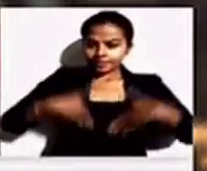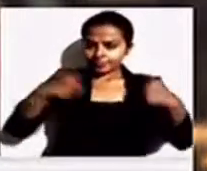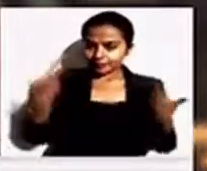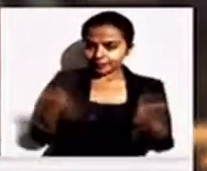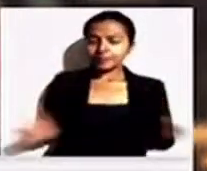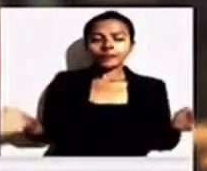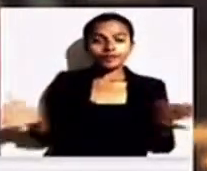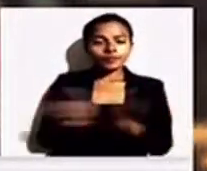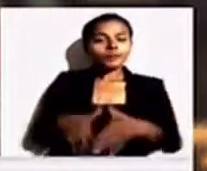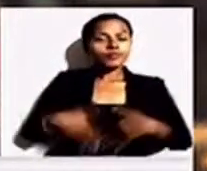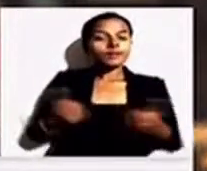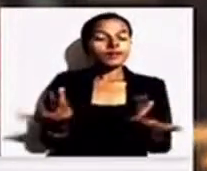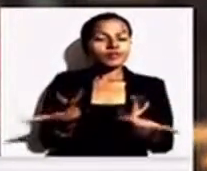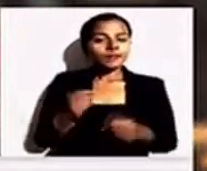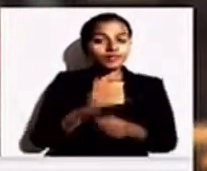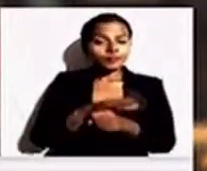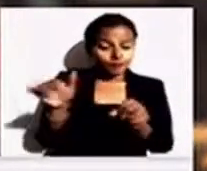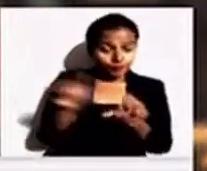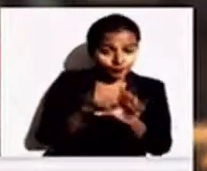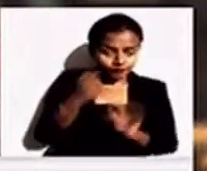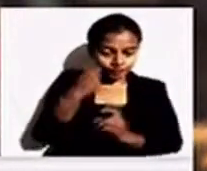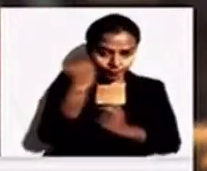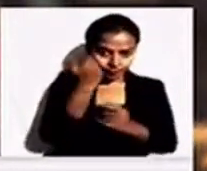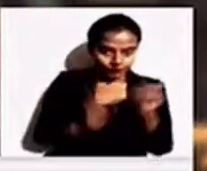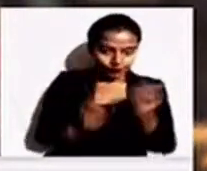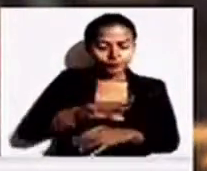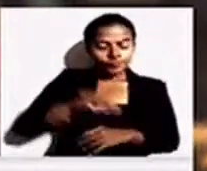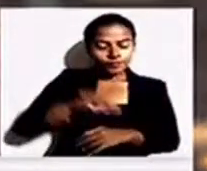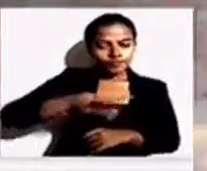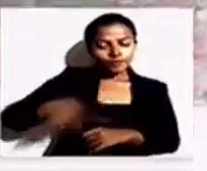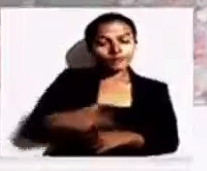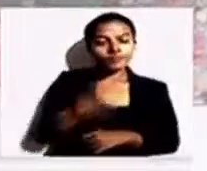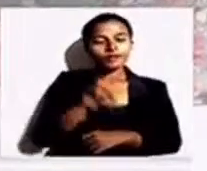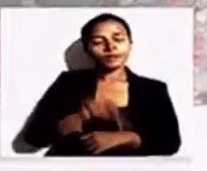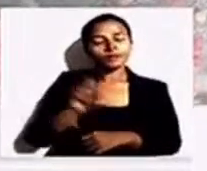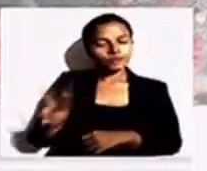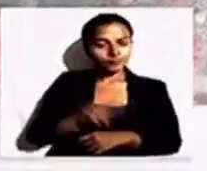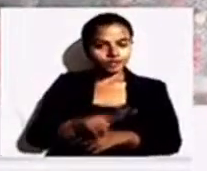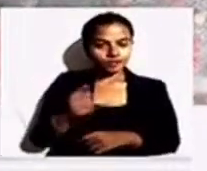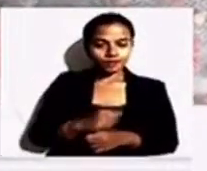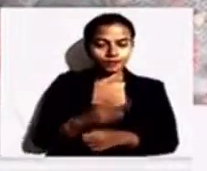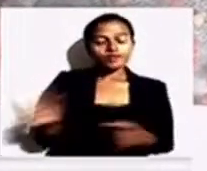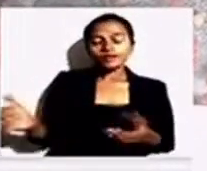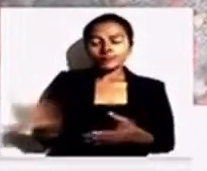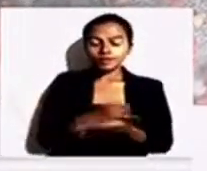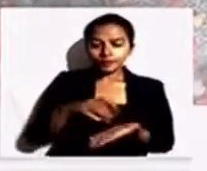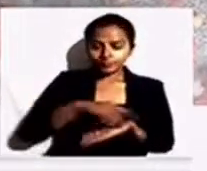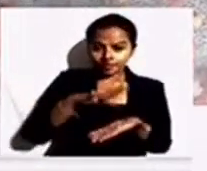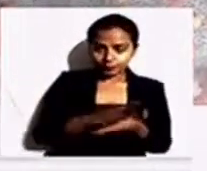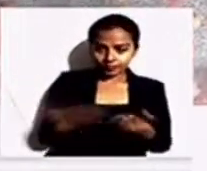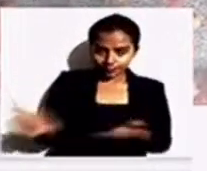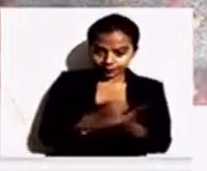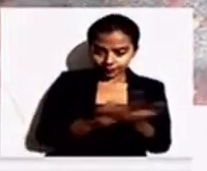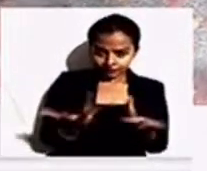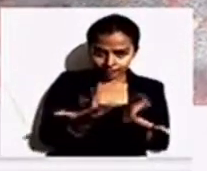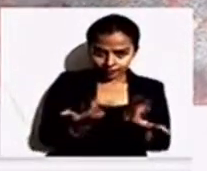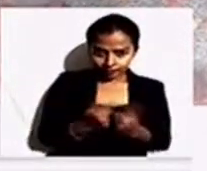country to 19,032. Now, the total number of confirmed COVID-19 cases in the country stands at